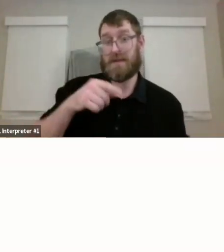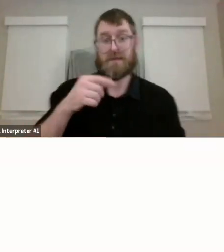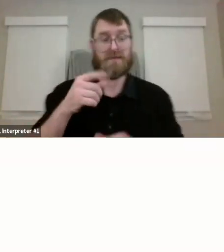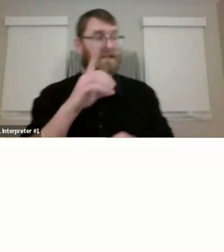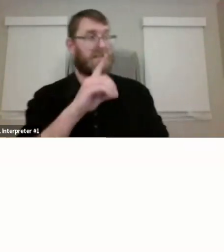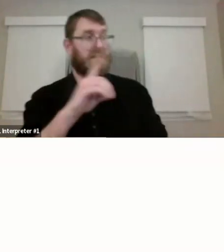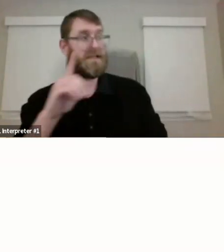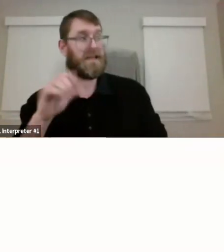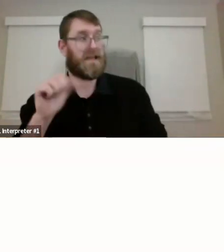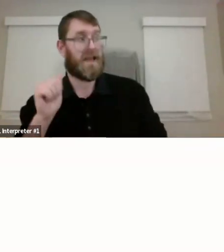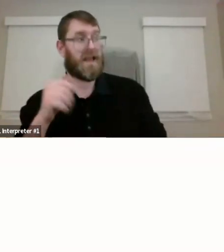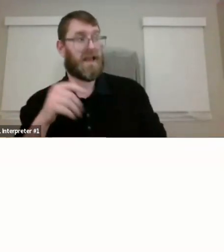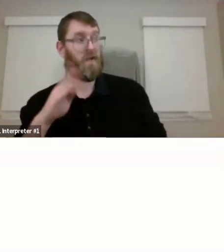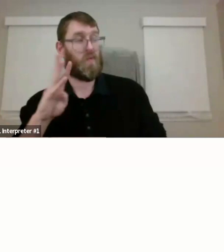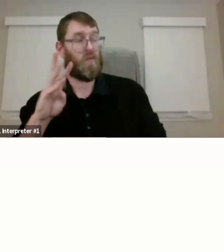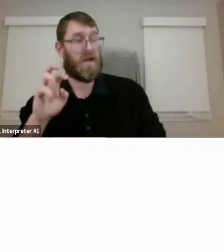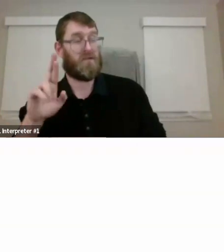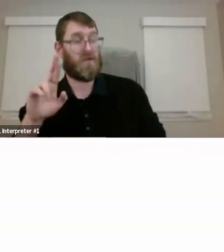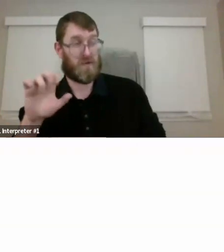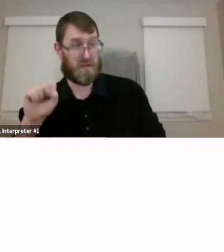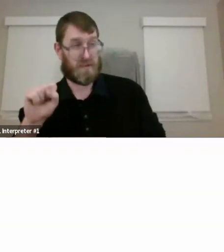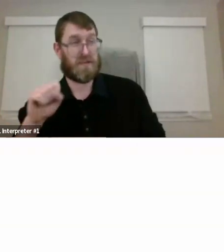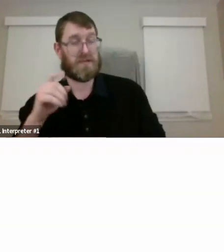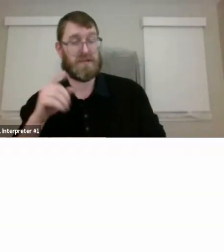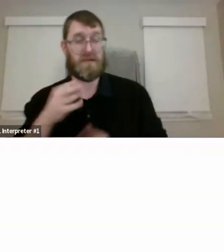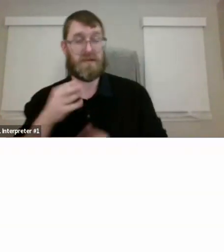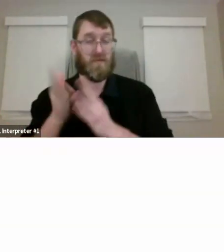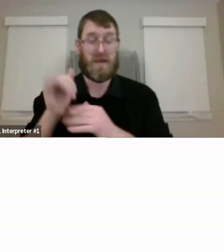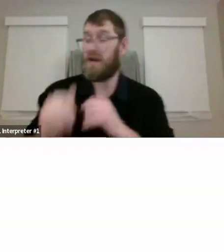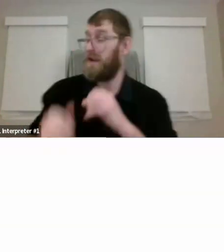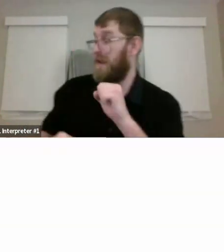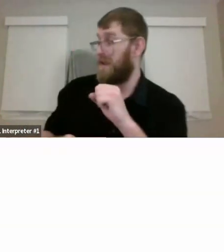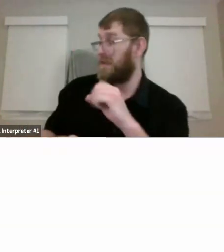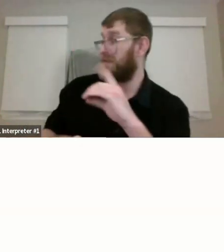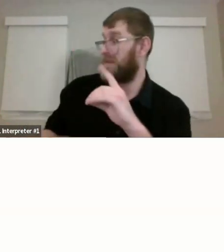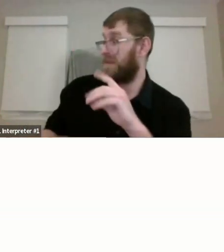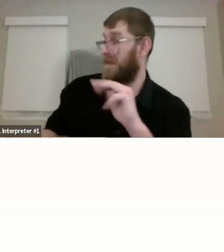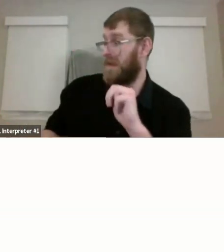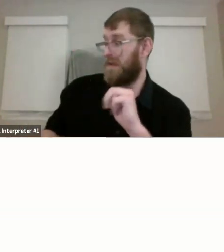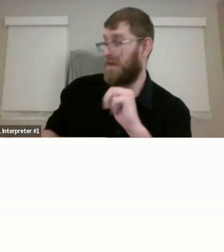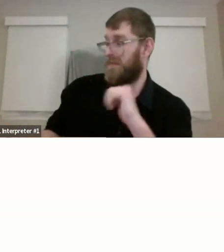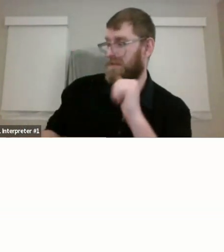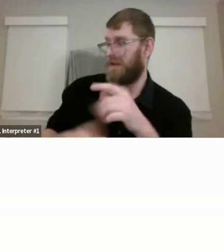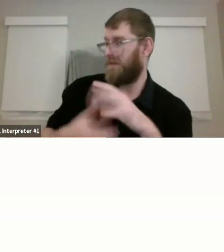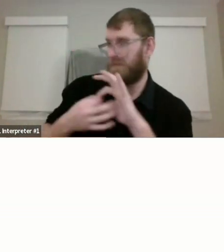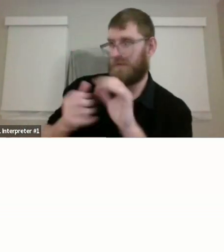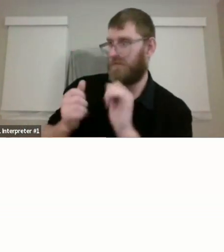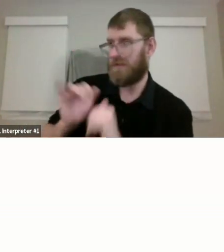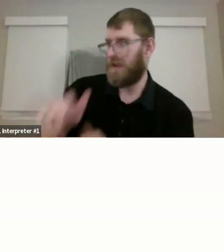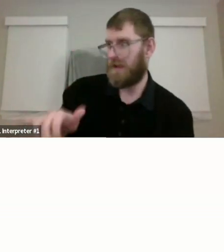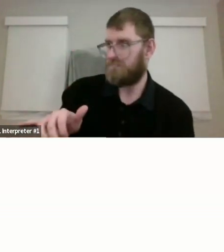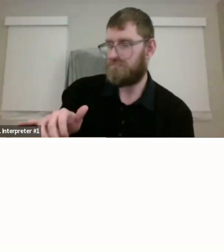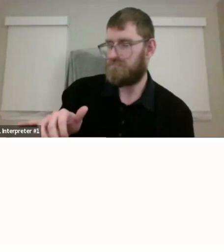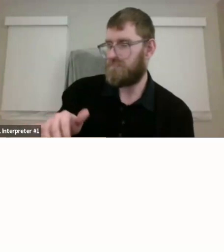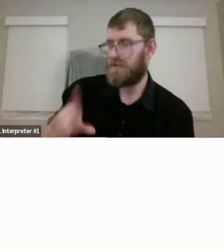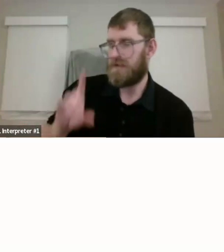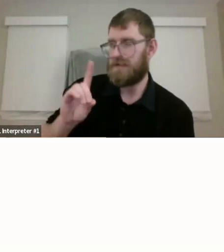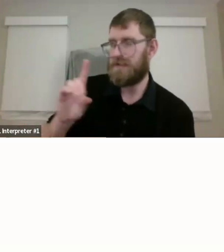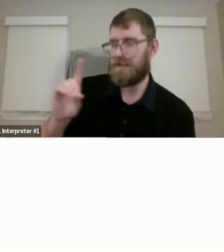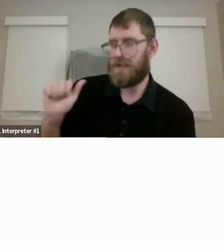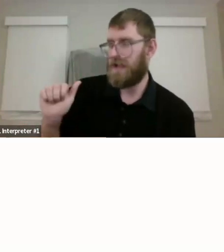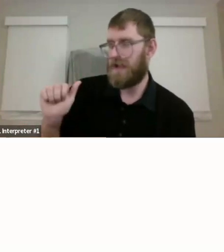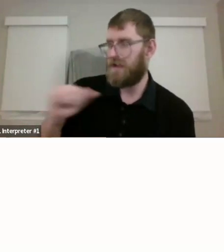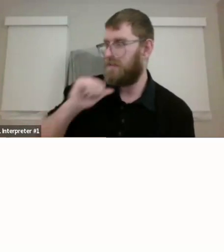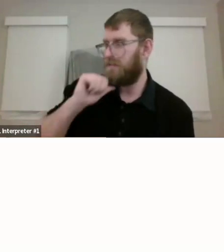yeah, Correct. it's through the DDA waivers. SDM does not have to do with DDA. It does not have to do with it doesn't have to